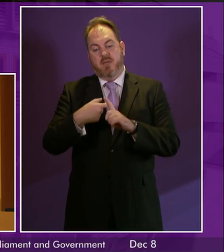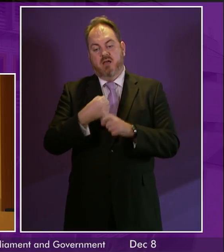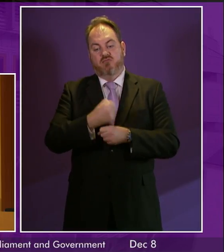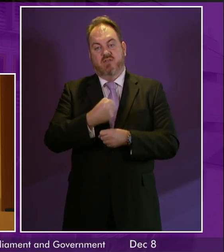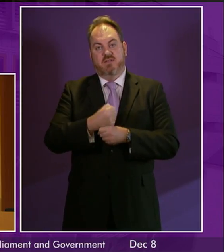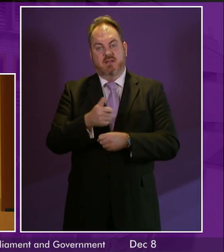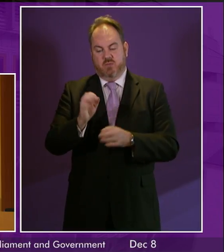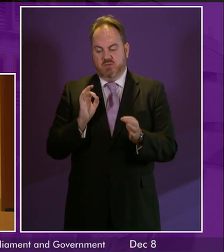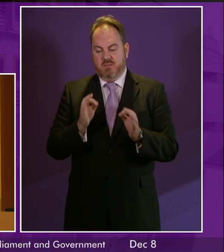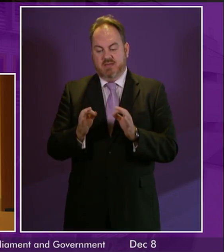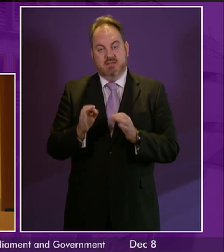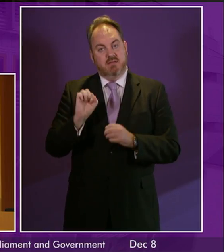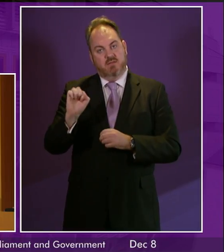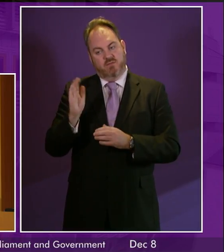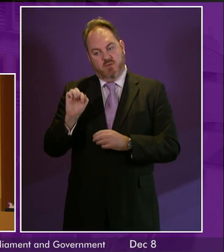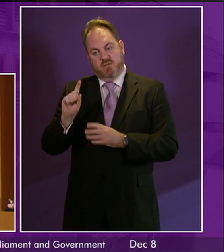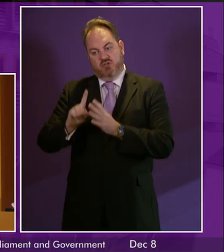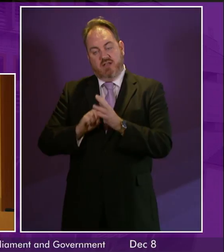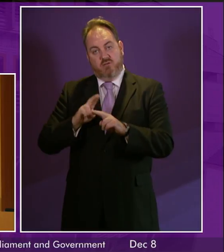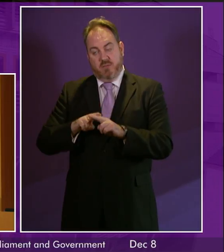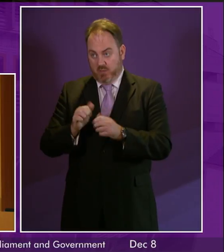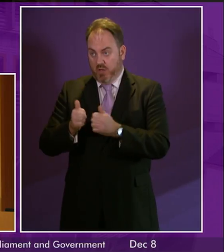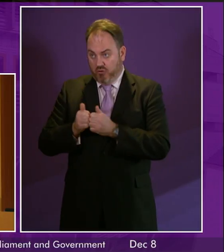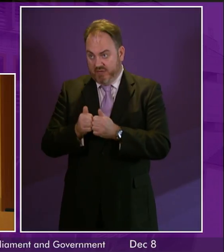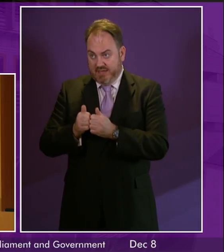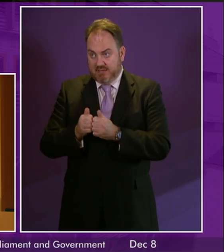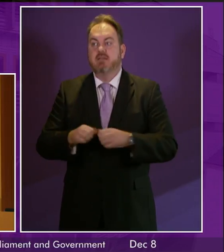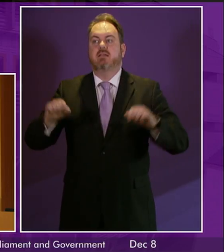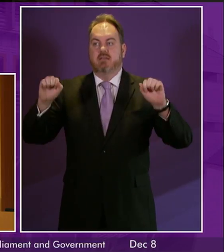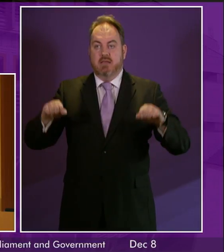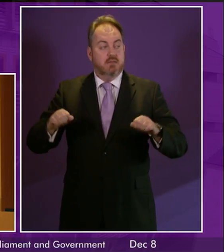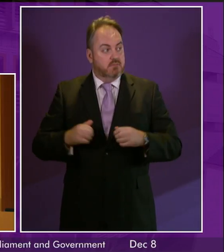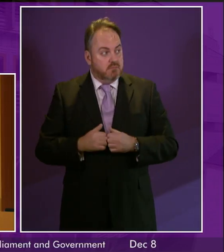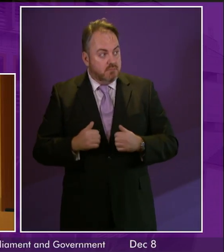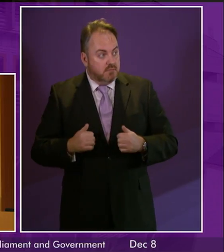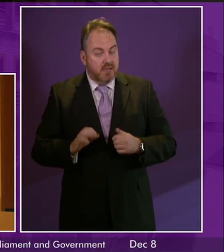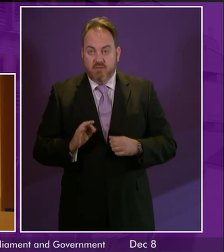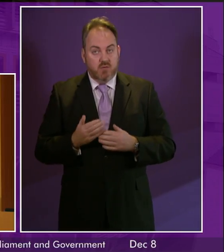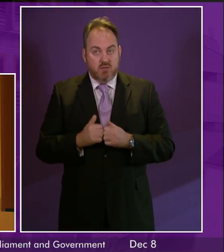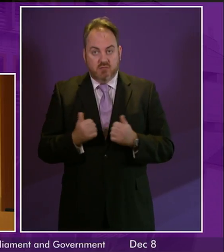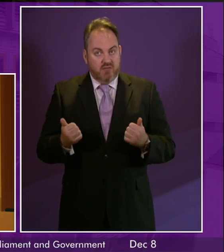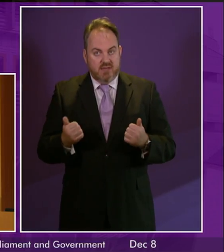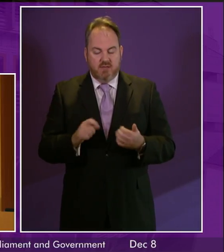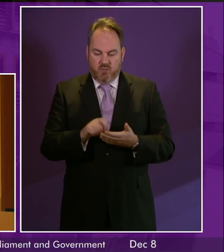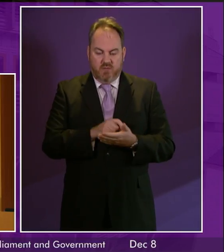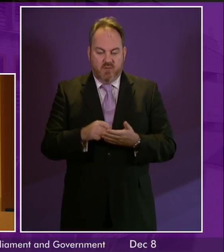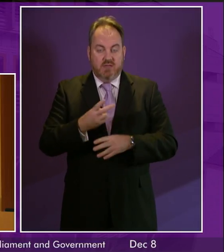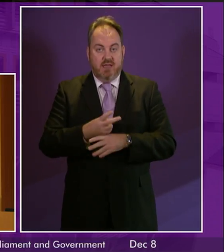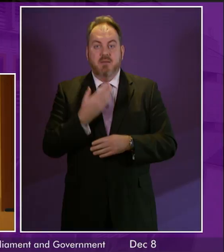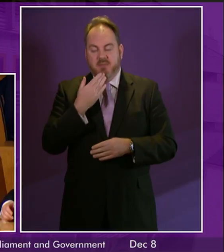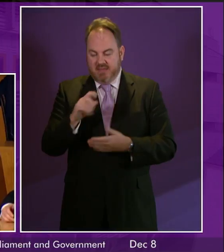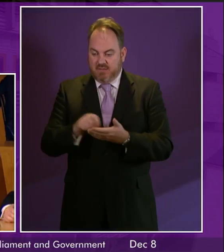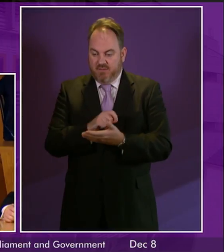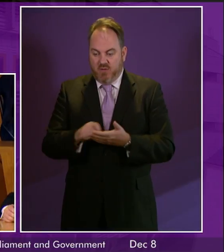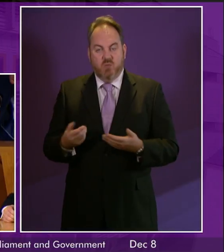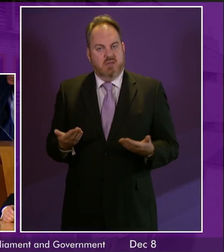seeks to amend the motion in the name of Jean Freeman, be agreed. Are we all agreed? Yes. We're not agreed. We'll move to a vote again and members may cast their votes now.